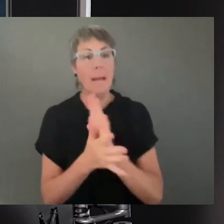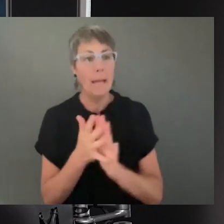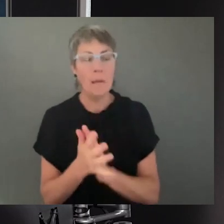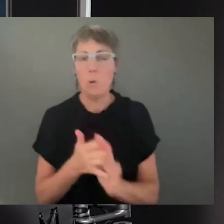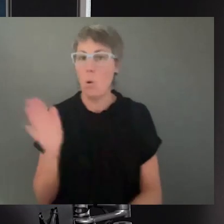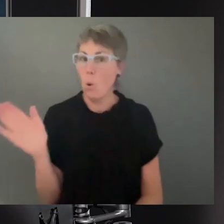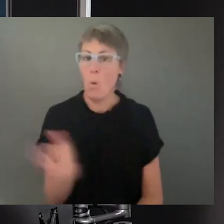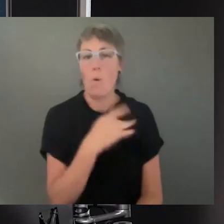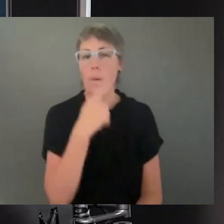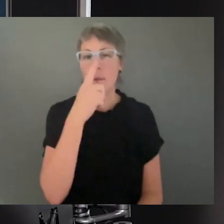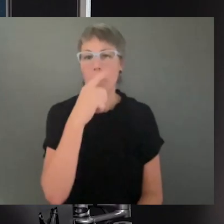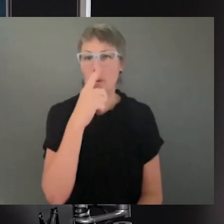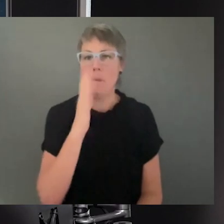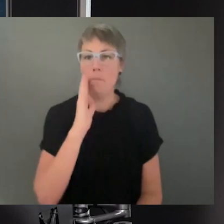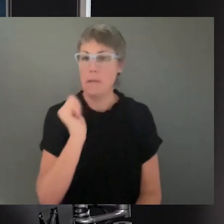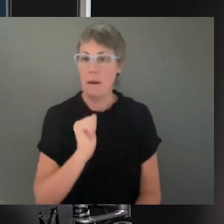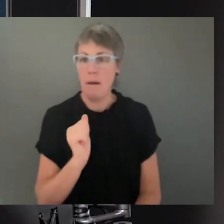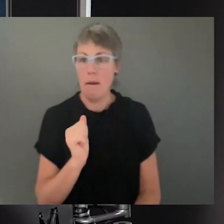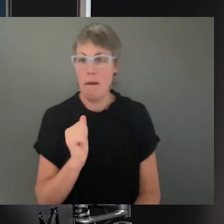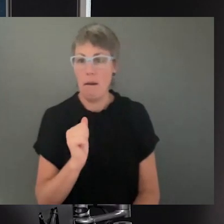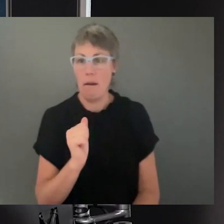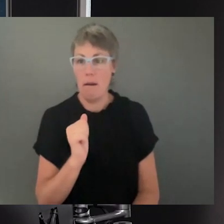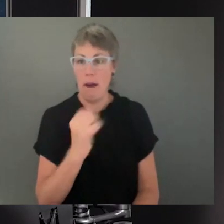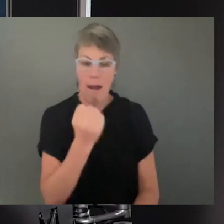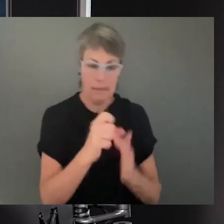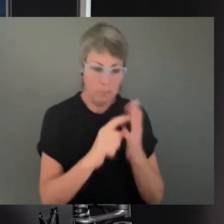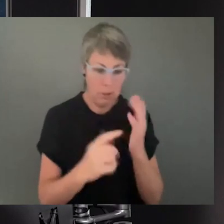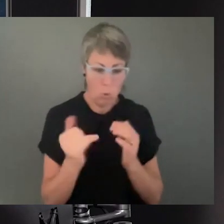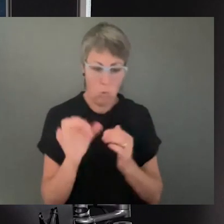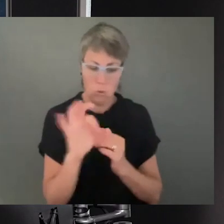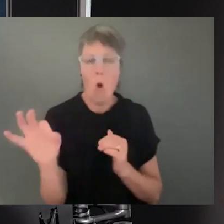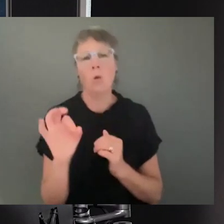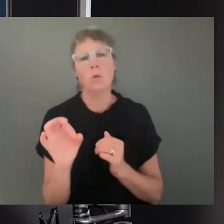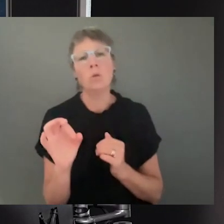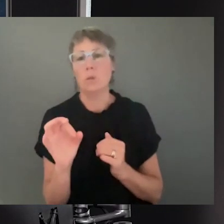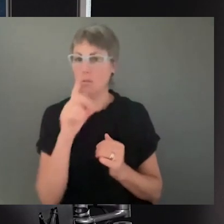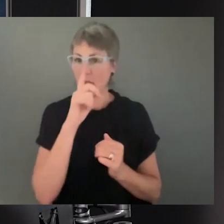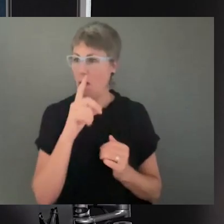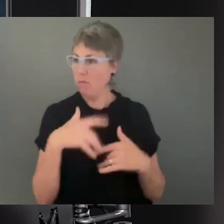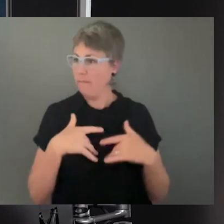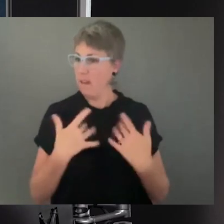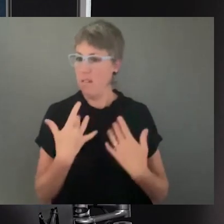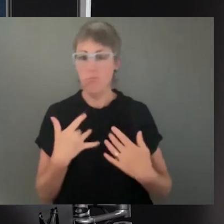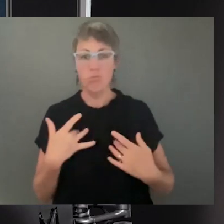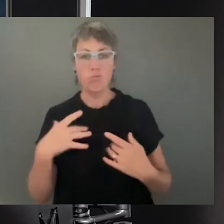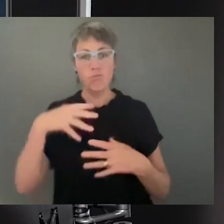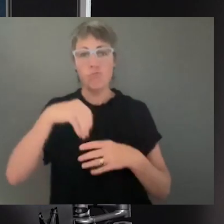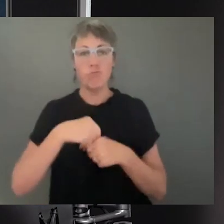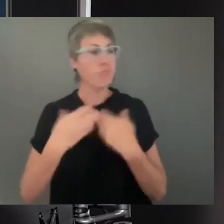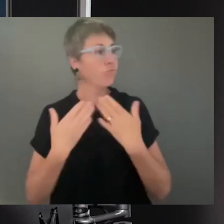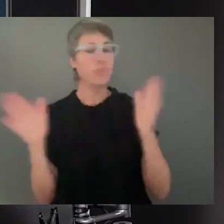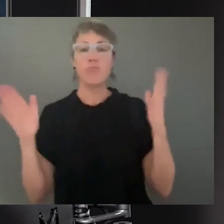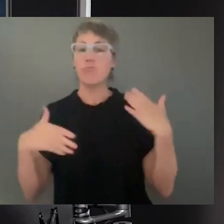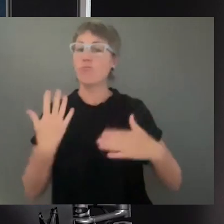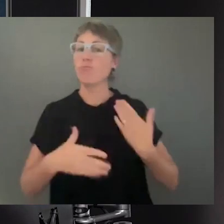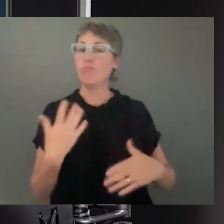every person with disability especially, can be included, can be part of the community